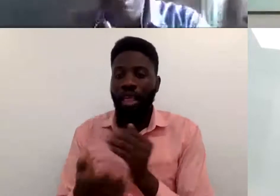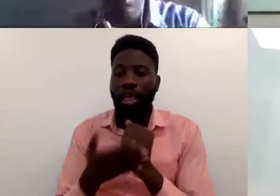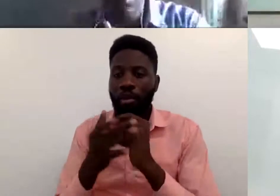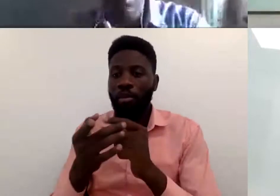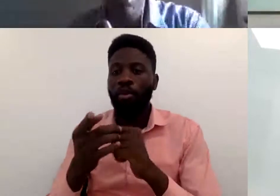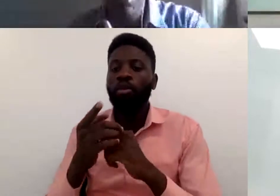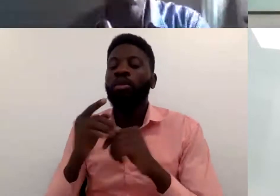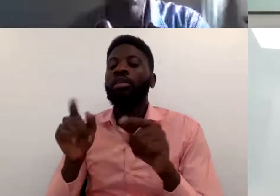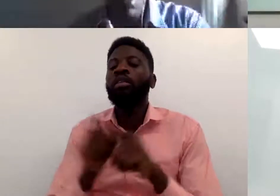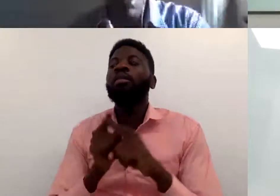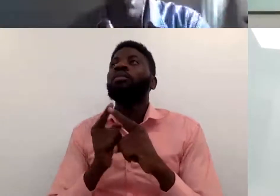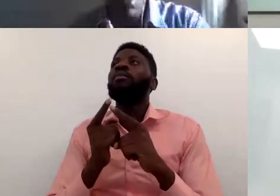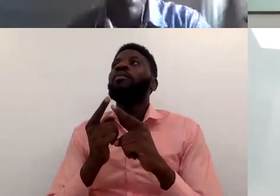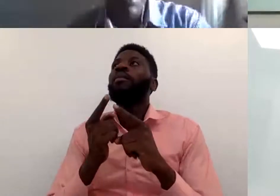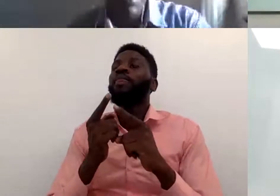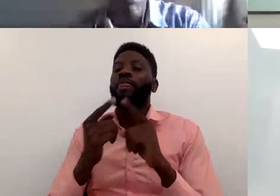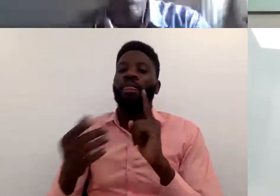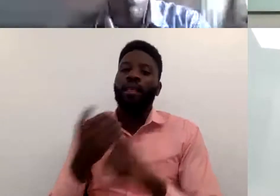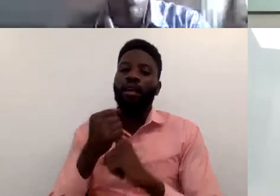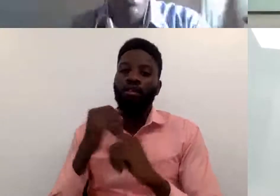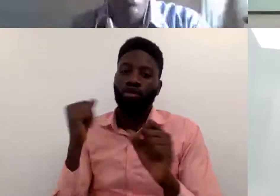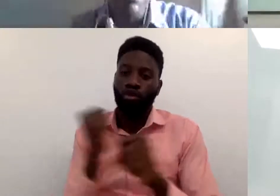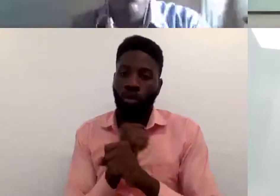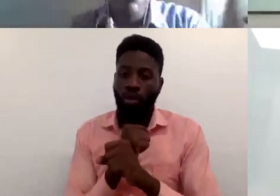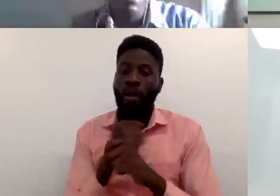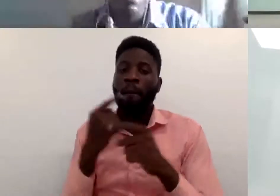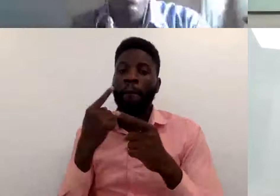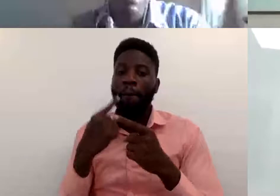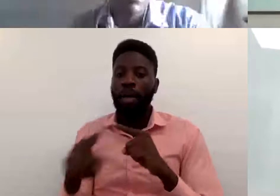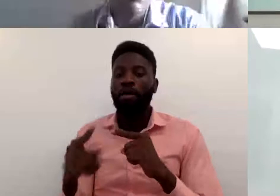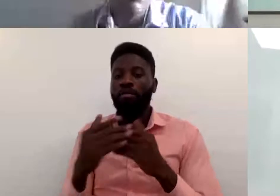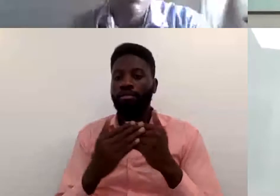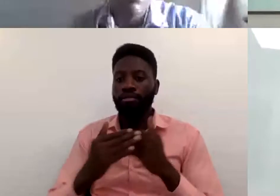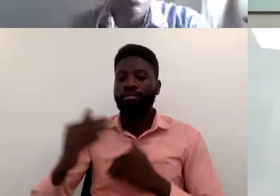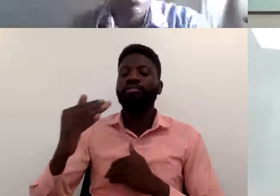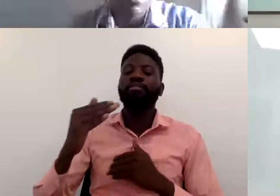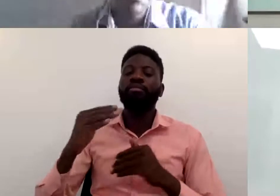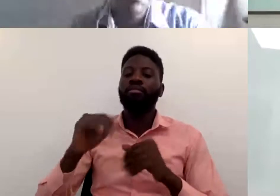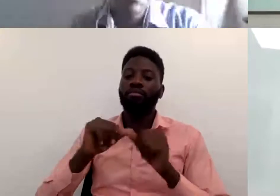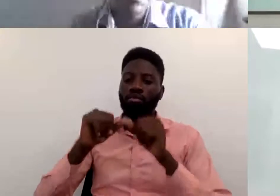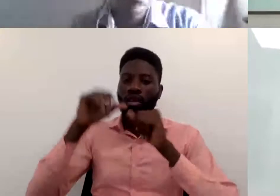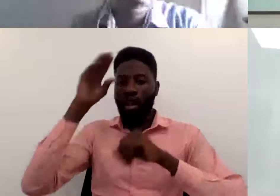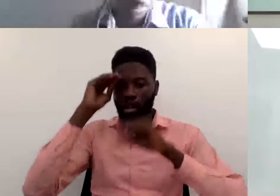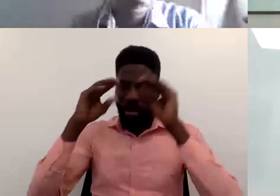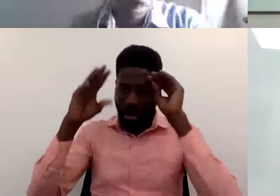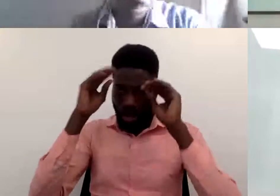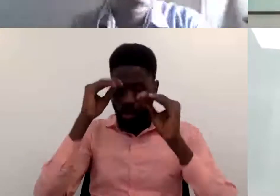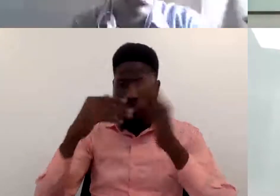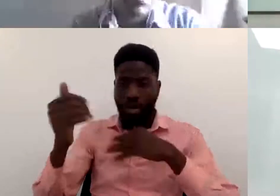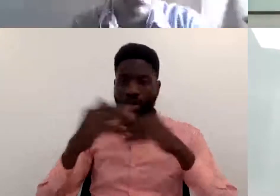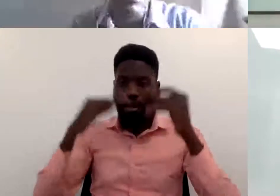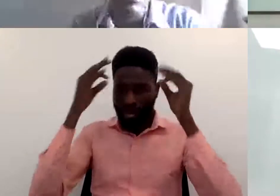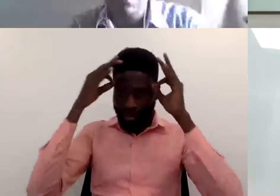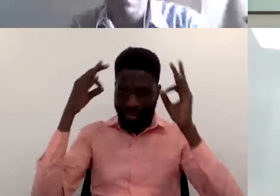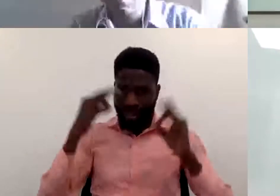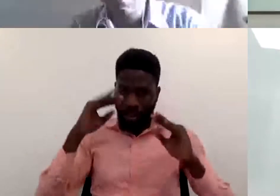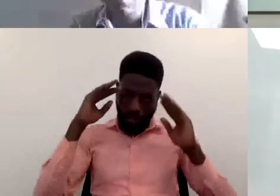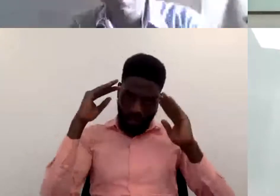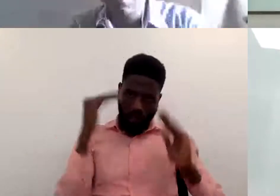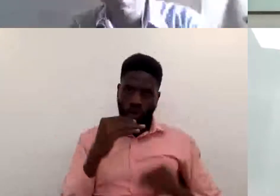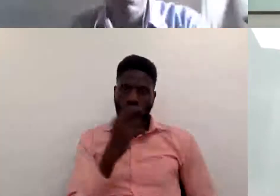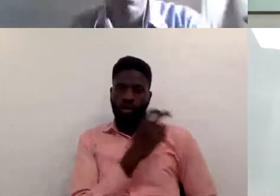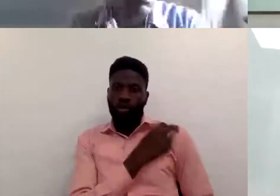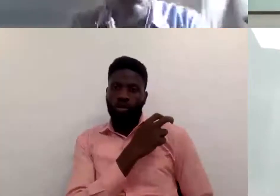to just secure a job. But then your journey for learning starts from there, regardless of whether you decide to specialize in consulting,